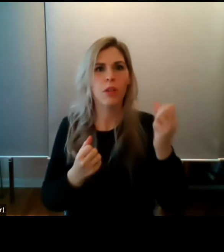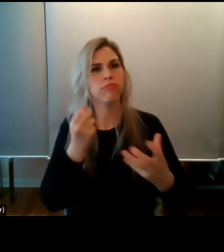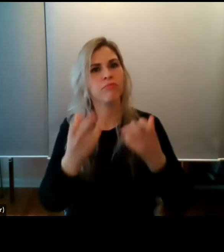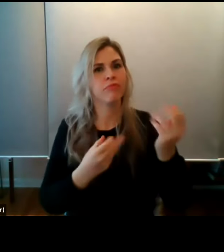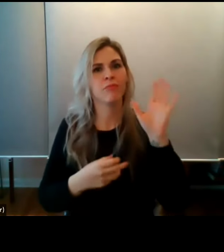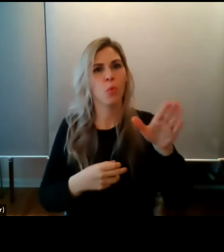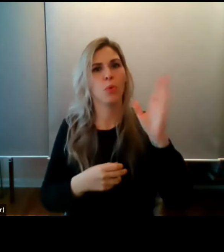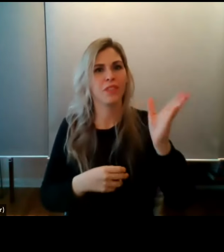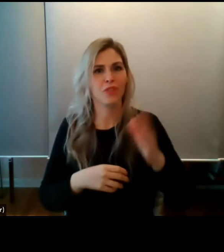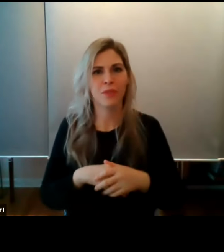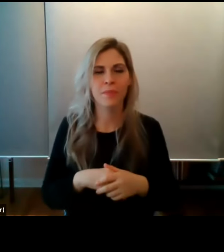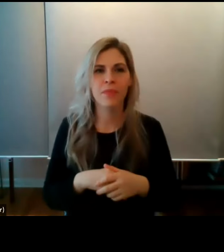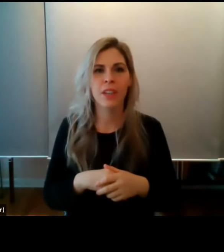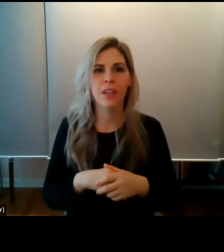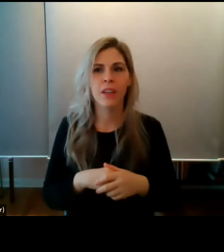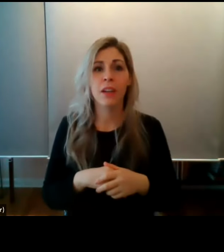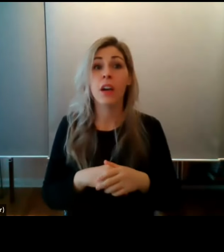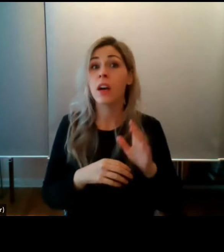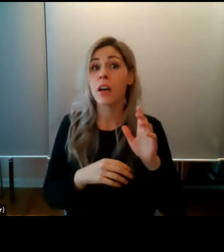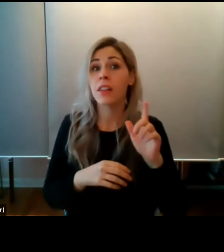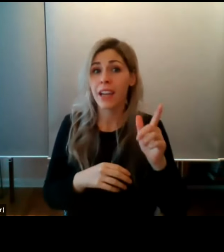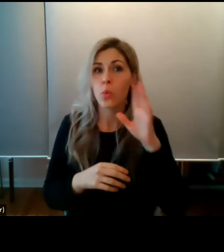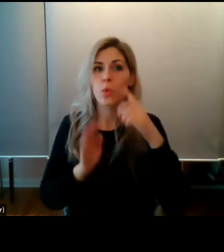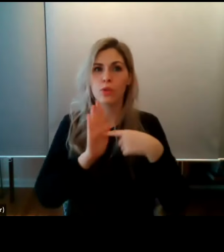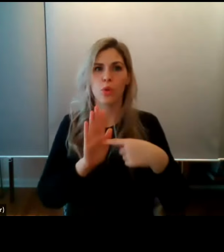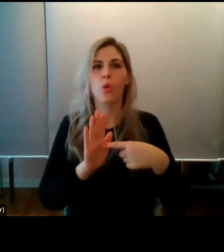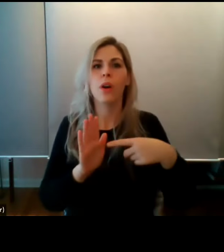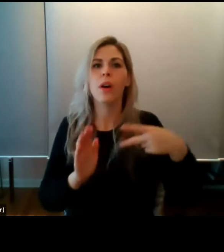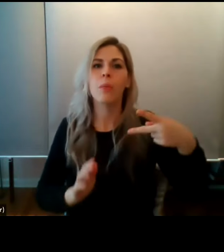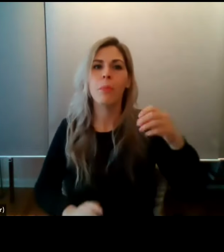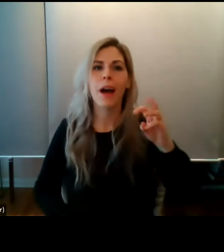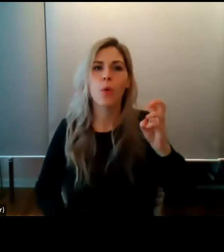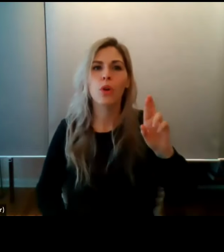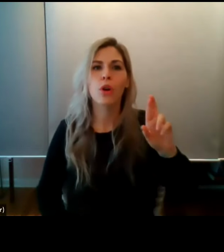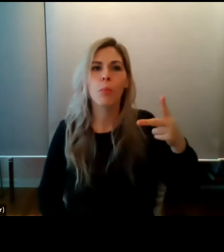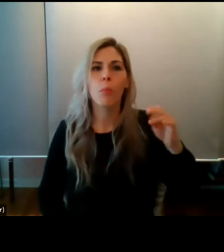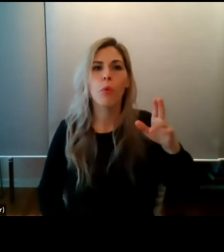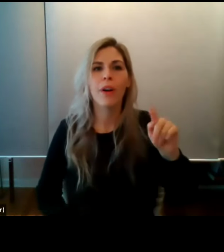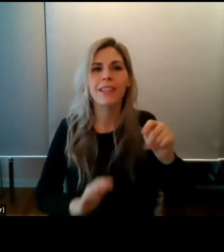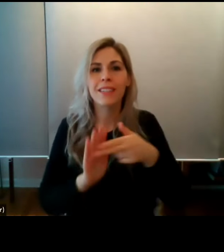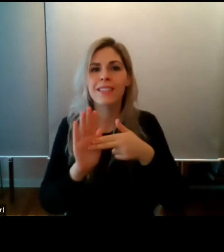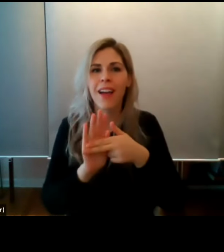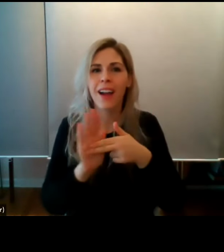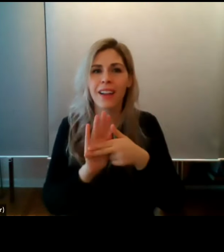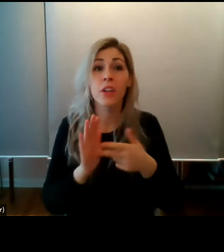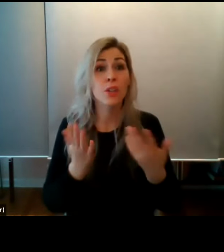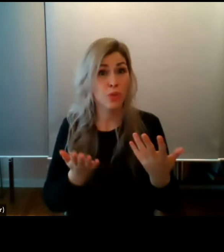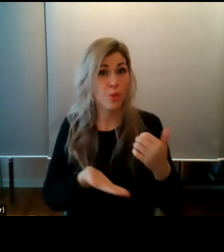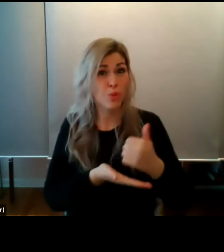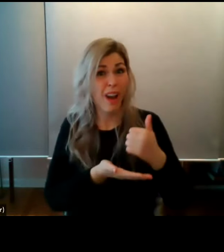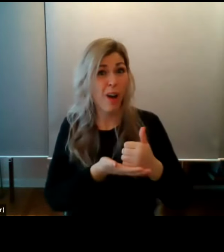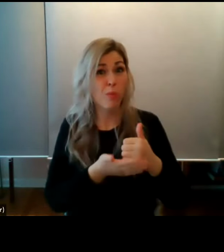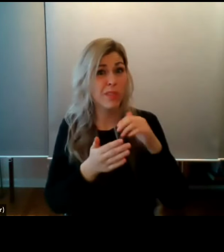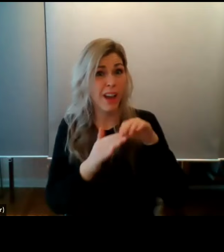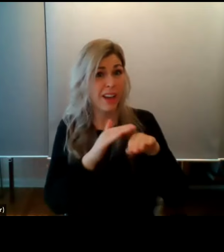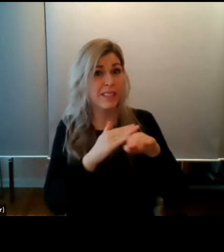in our presentation, we will be showing a PowerPoint. To make it easier to see the interpreter during that portion of the